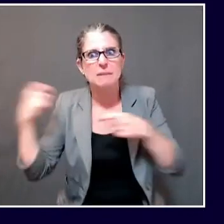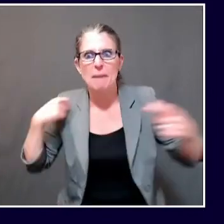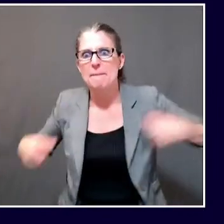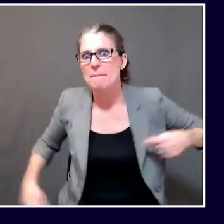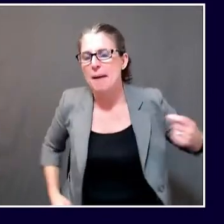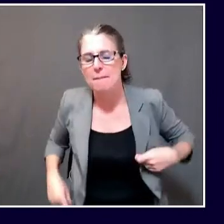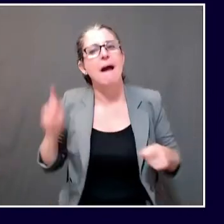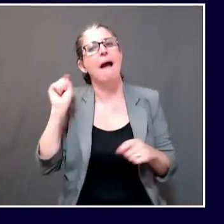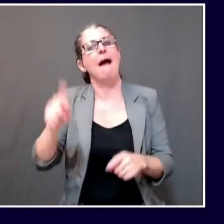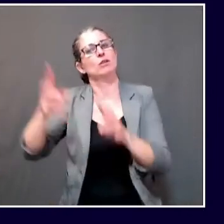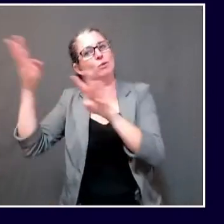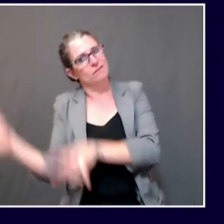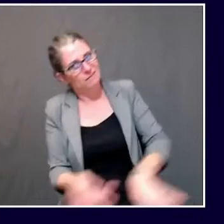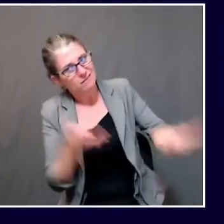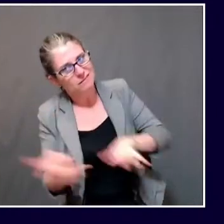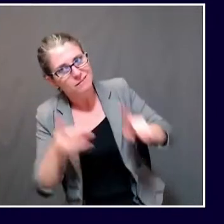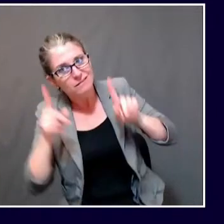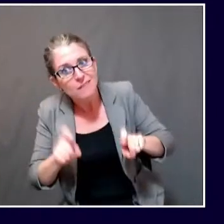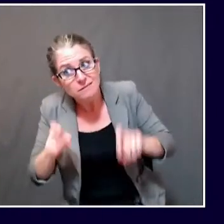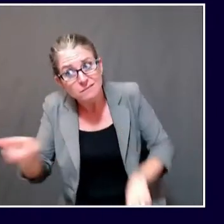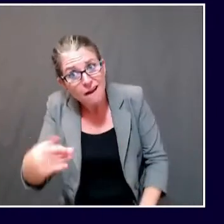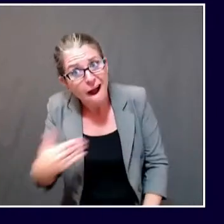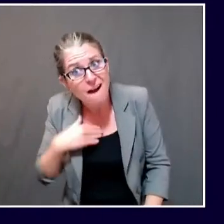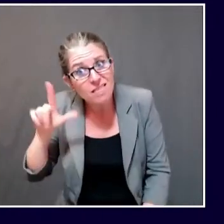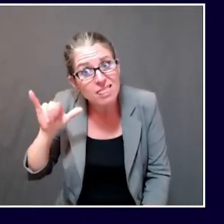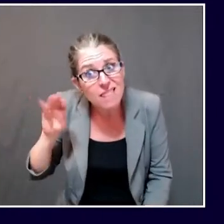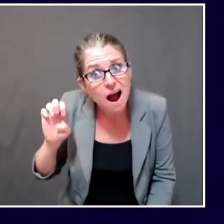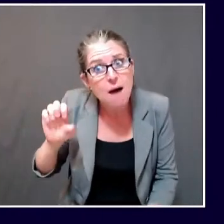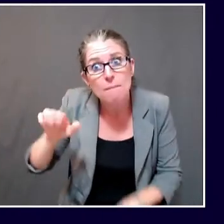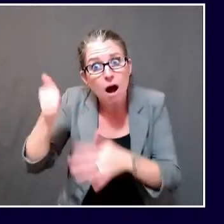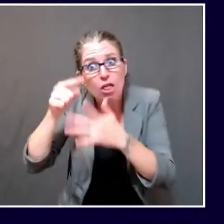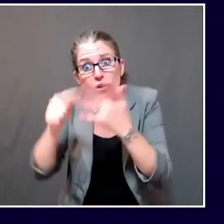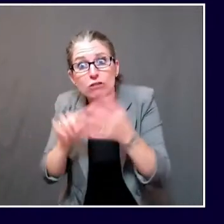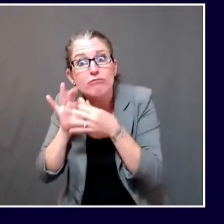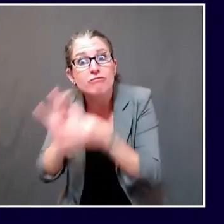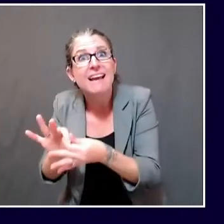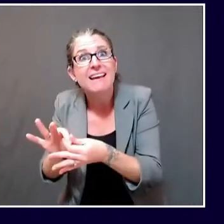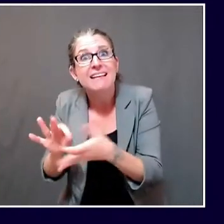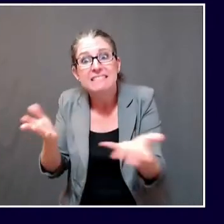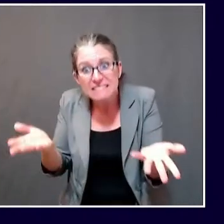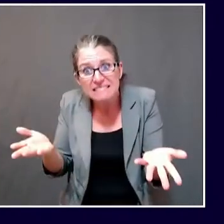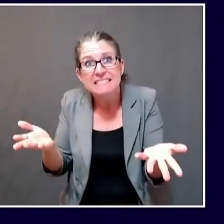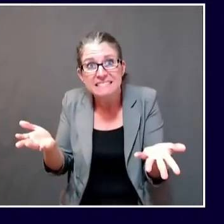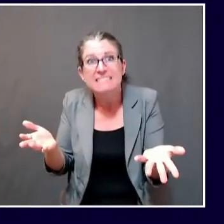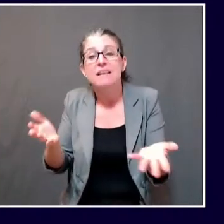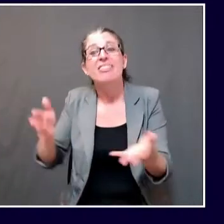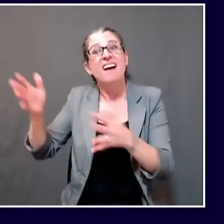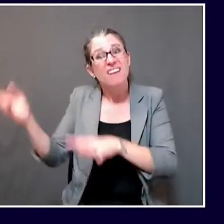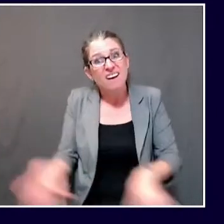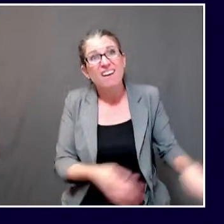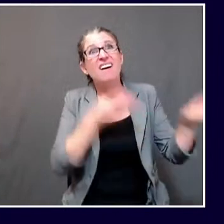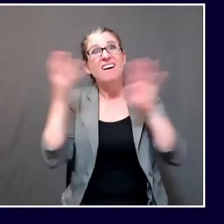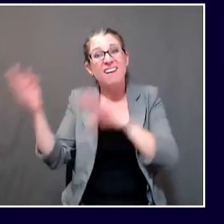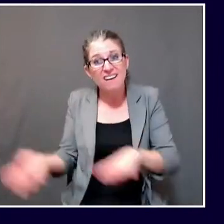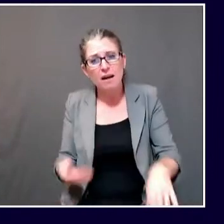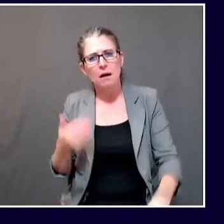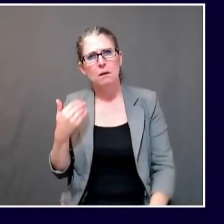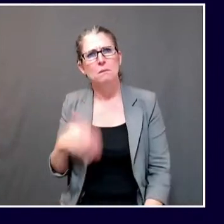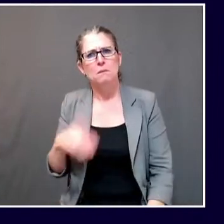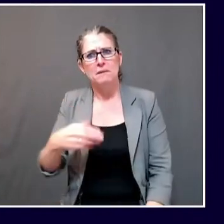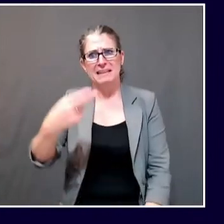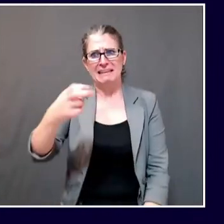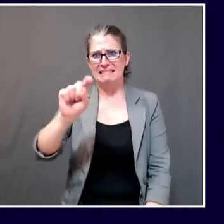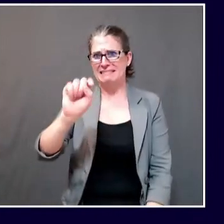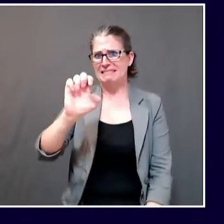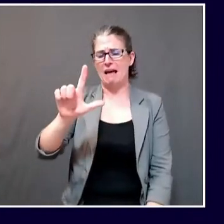to honor every single employee of Maine CDC's laboratory for the countless hours that they've put